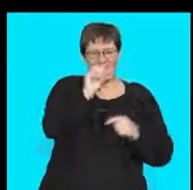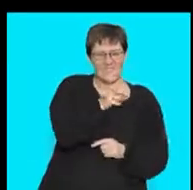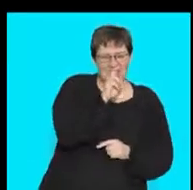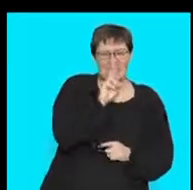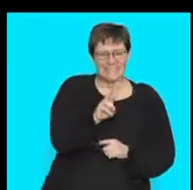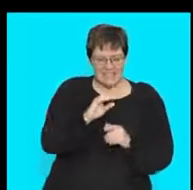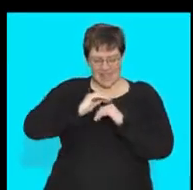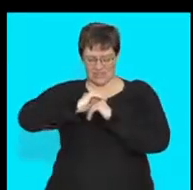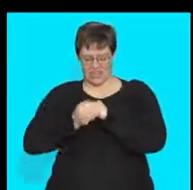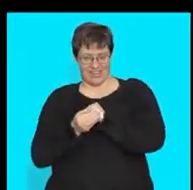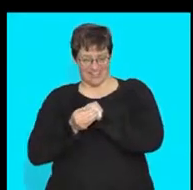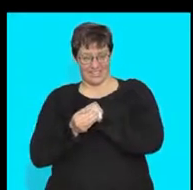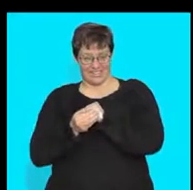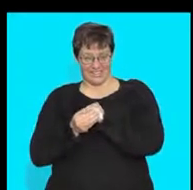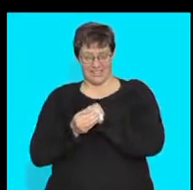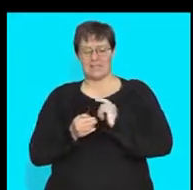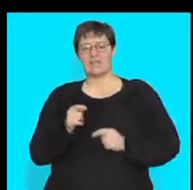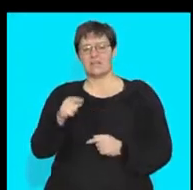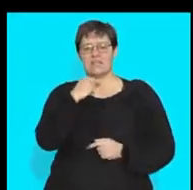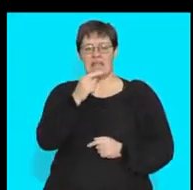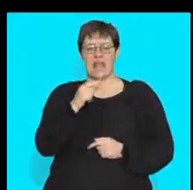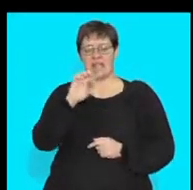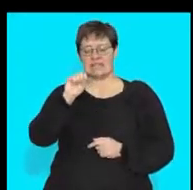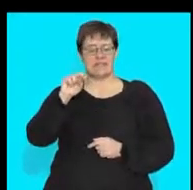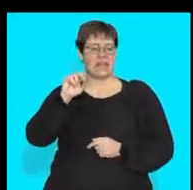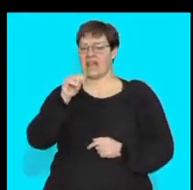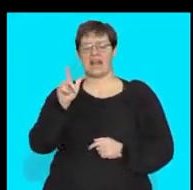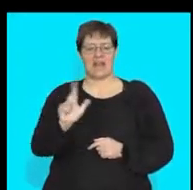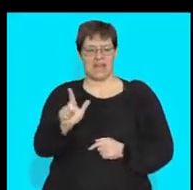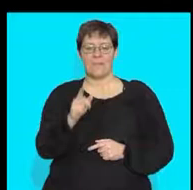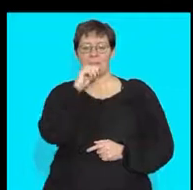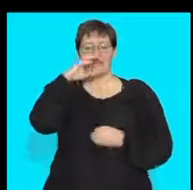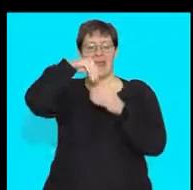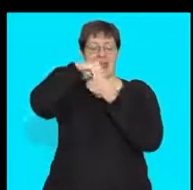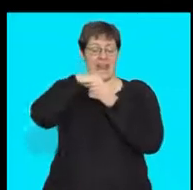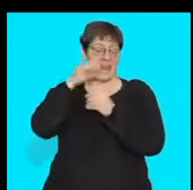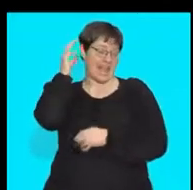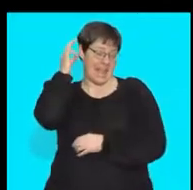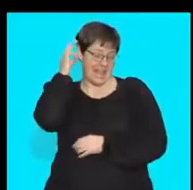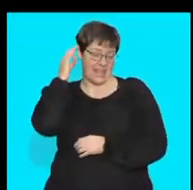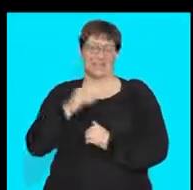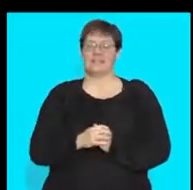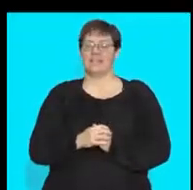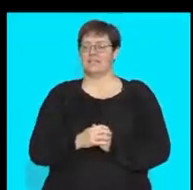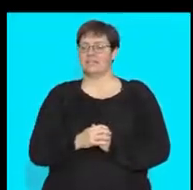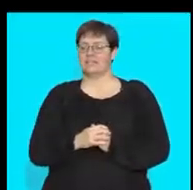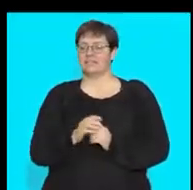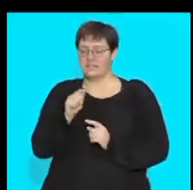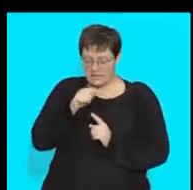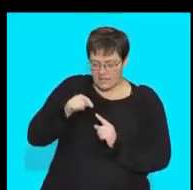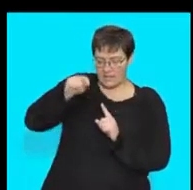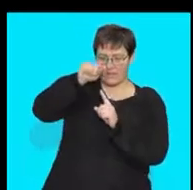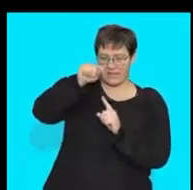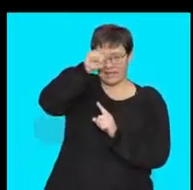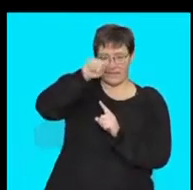and here's the shell, right? Now, we don't call it a snail, we call it the inner ear, and these little